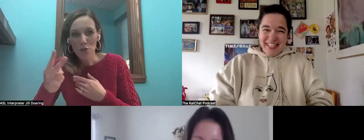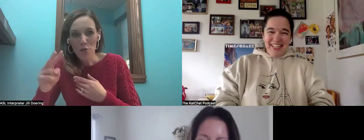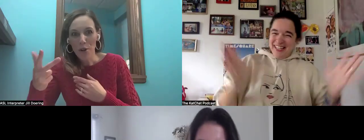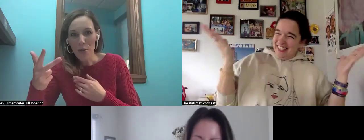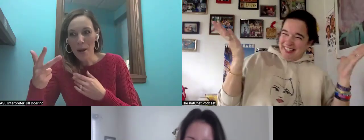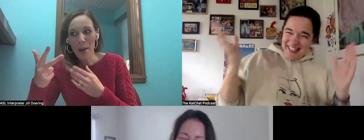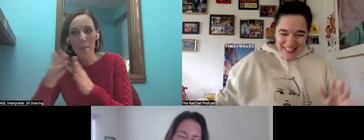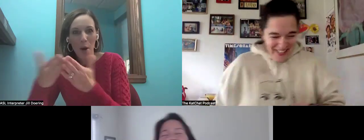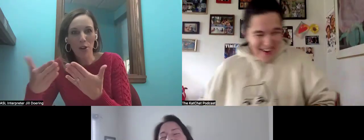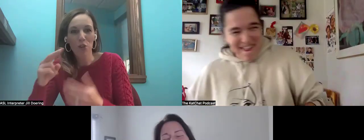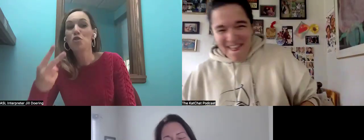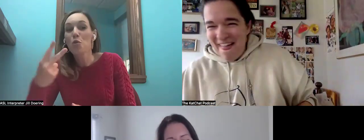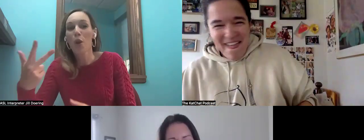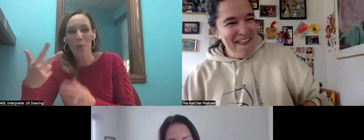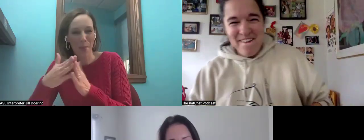Yeah.